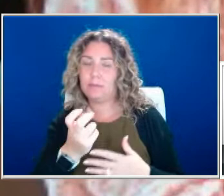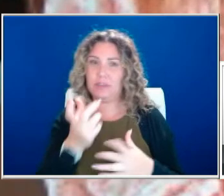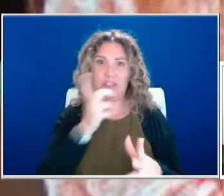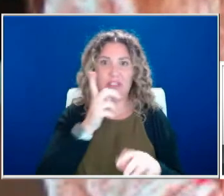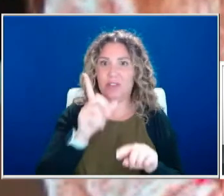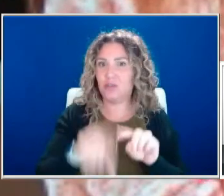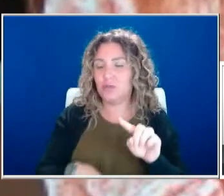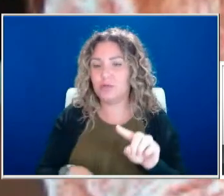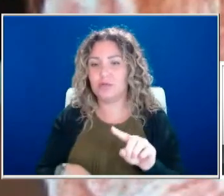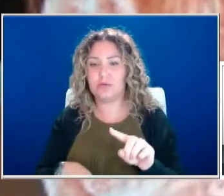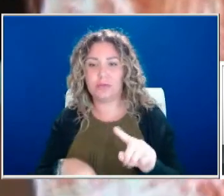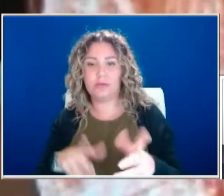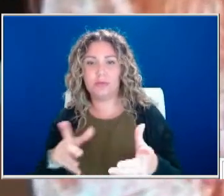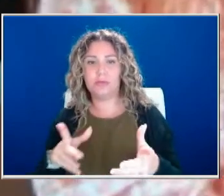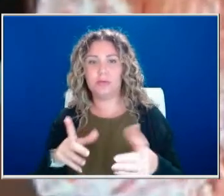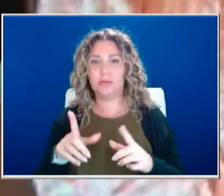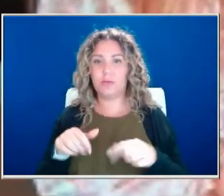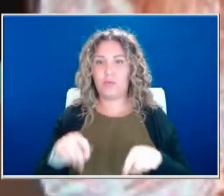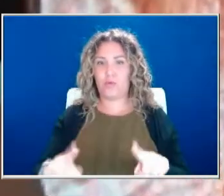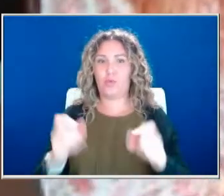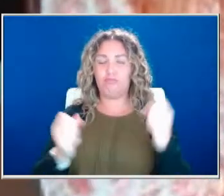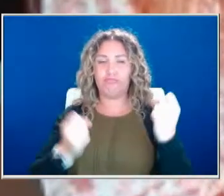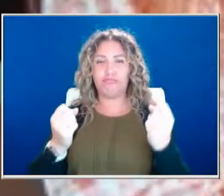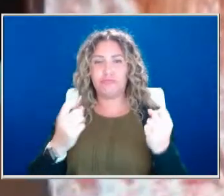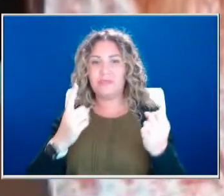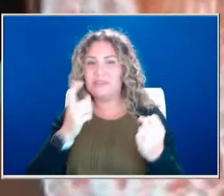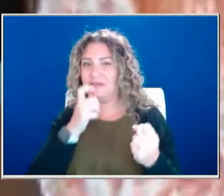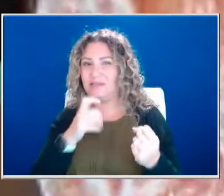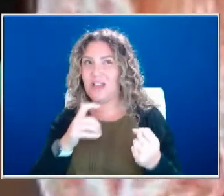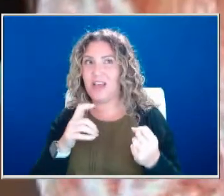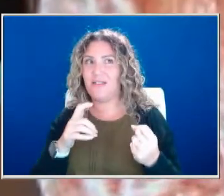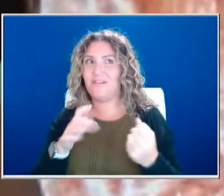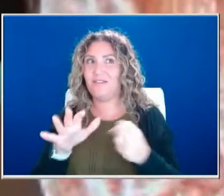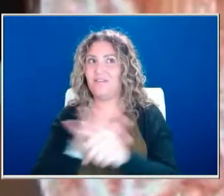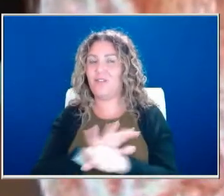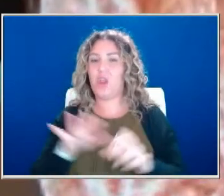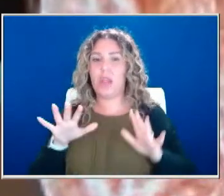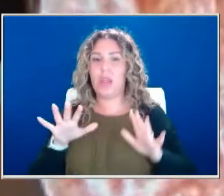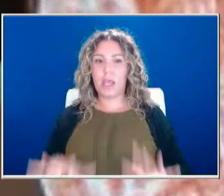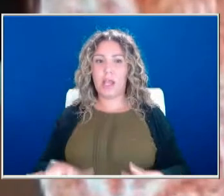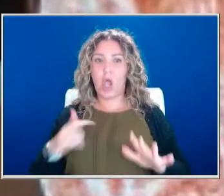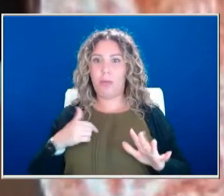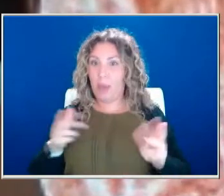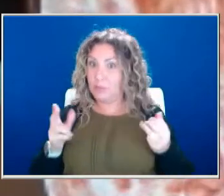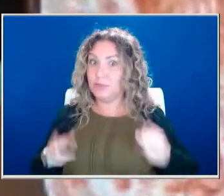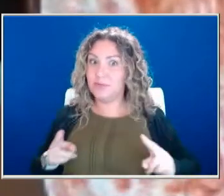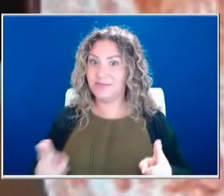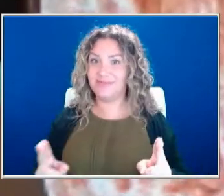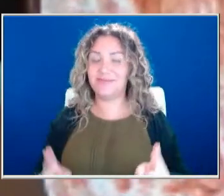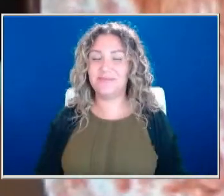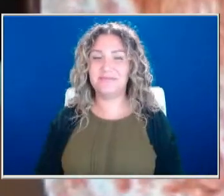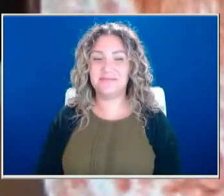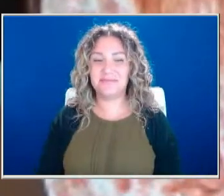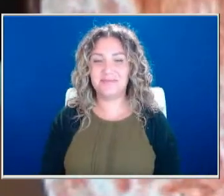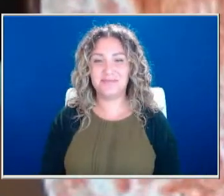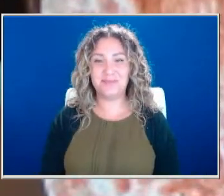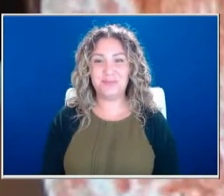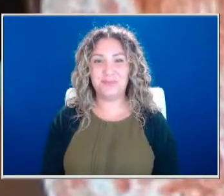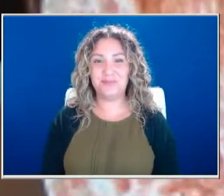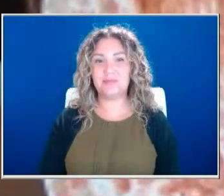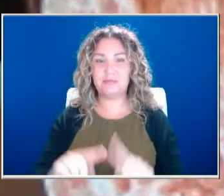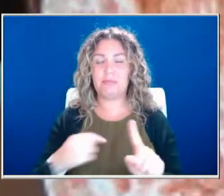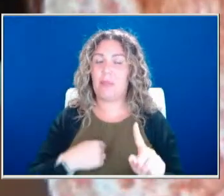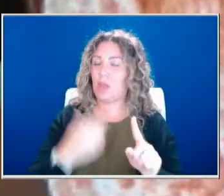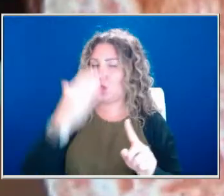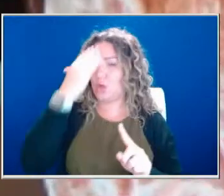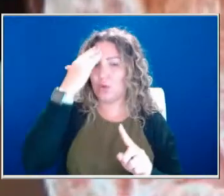went. I wouldn't say I was completely calm. There was definitely urgency there, but I knew it was serious. I knew